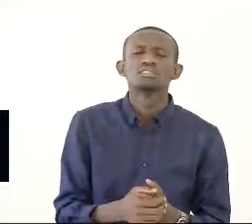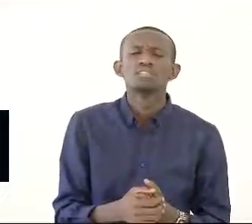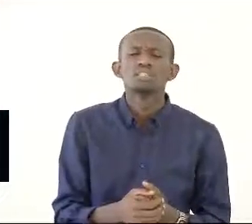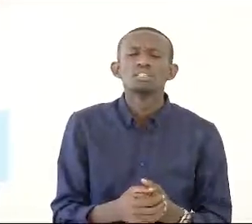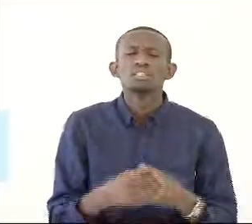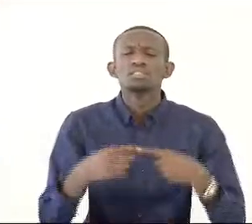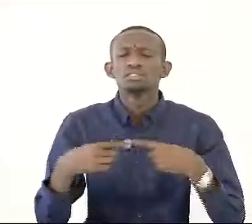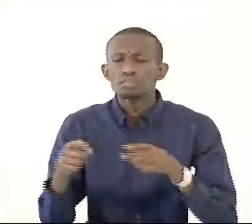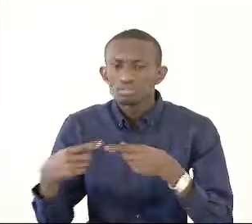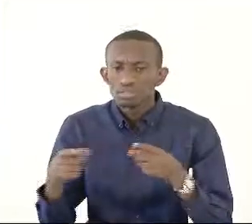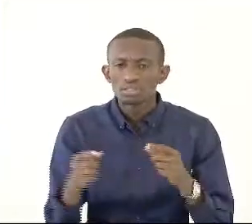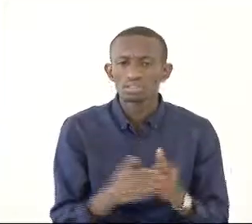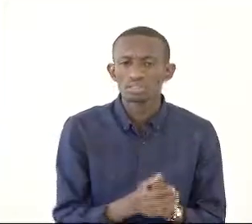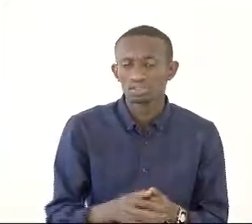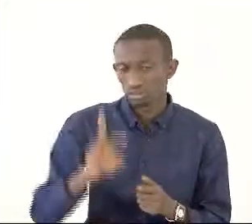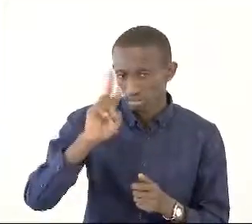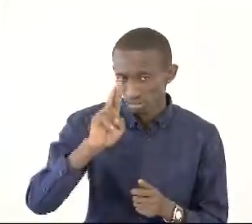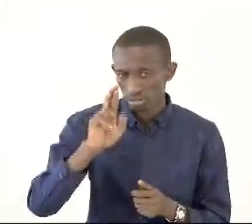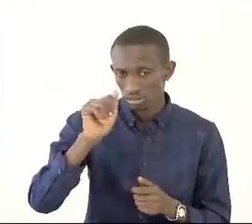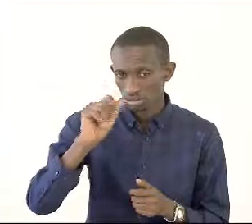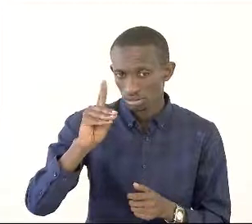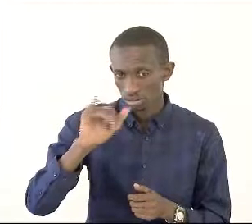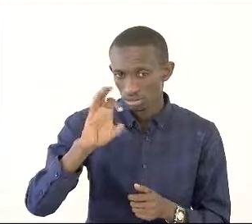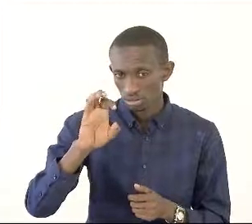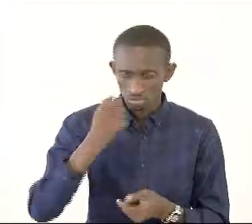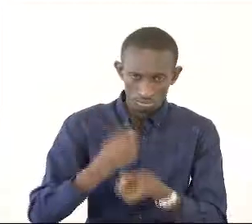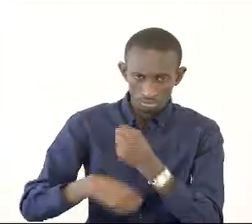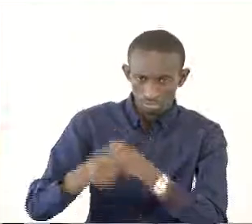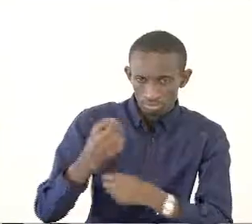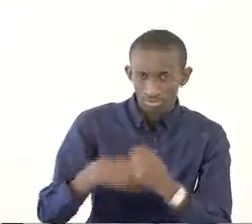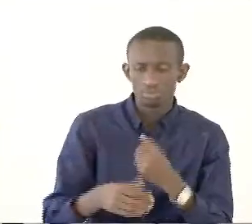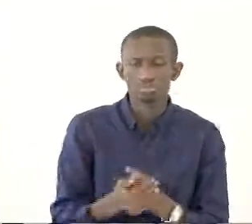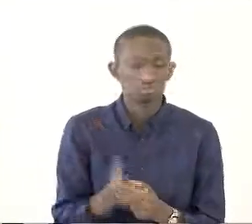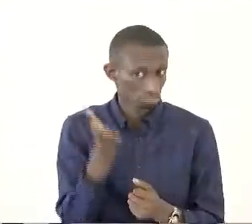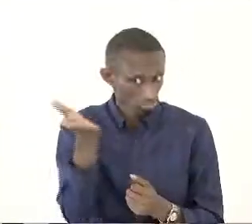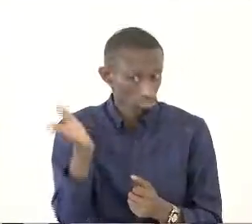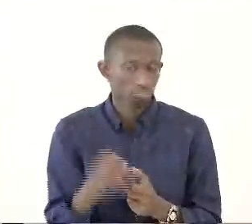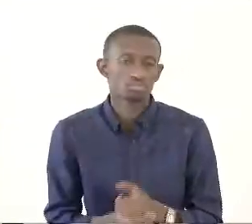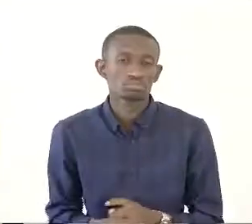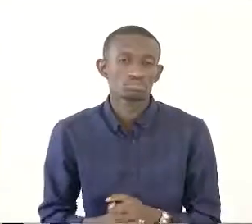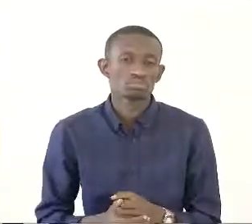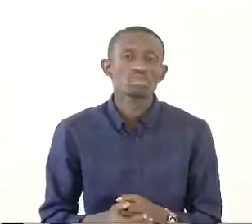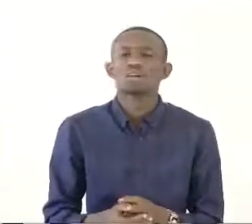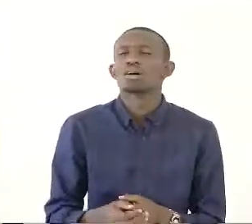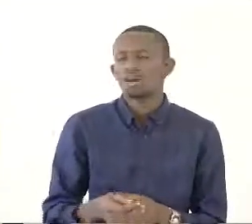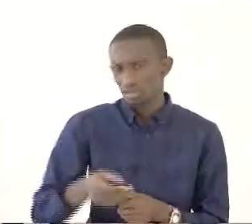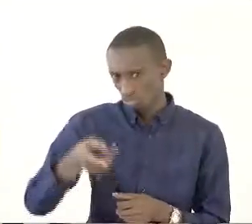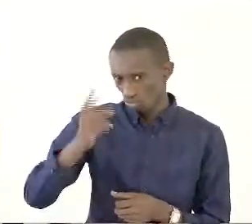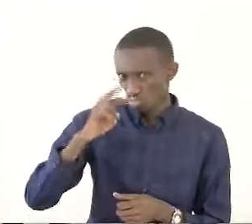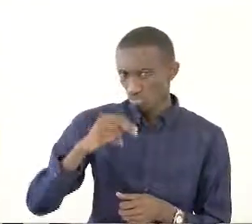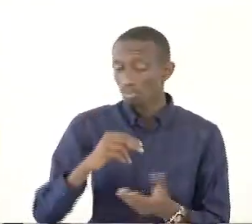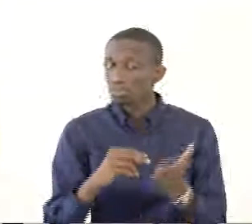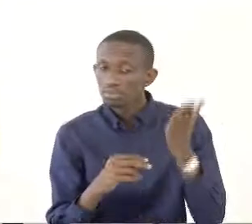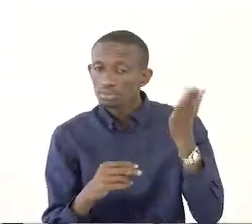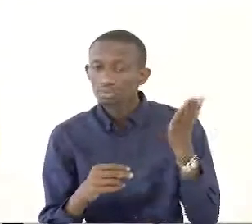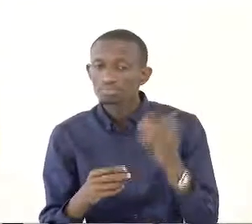place, or there is a radioactivity, or there is a radiation? Here is the answer. The answer is from